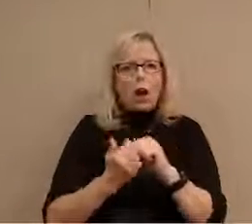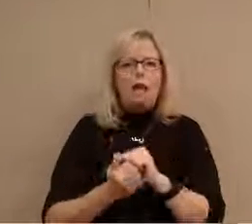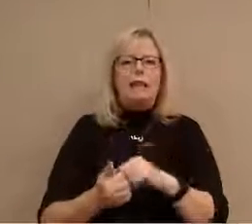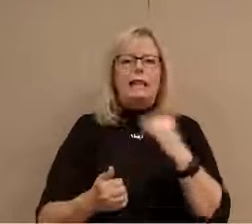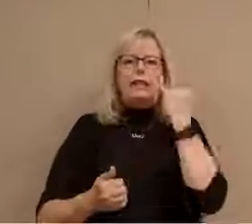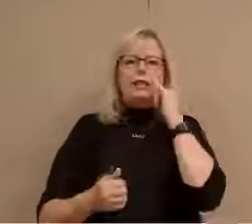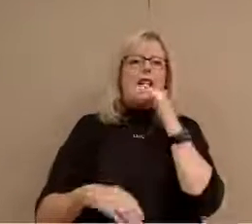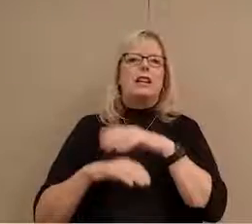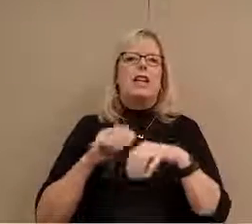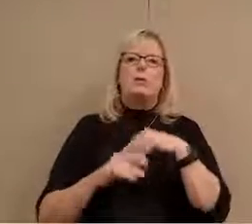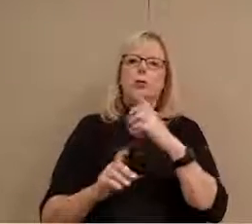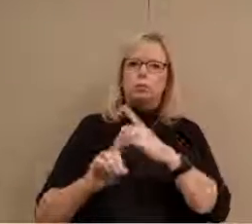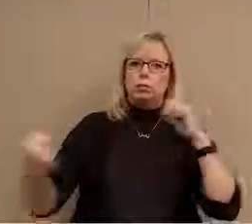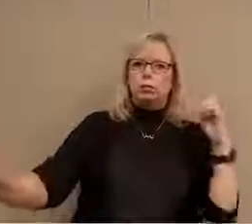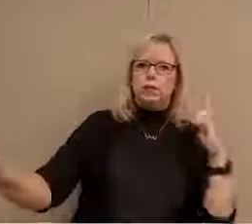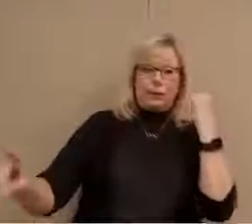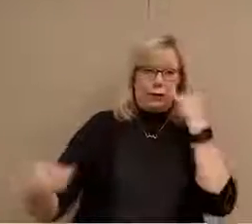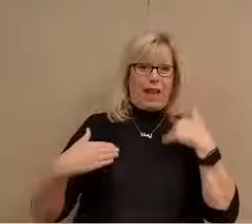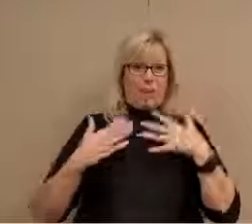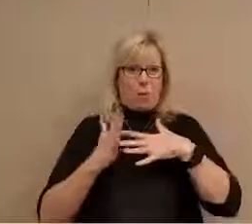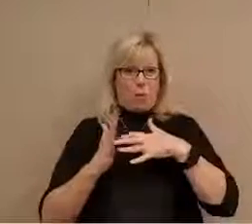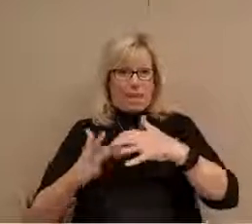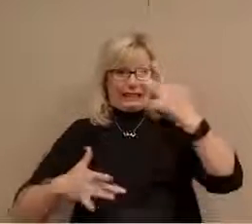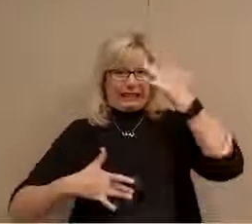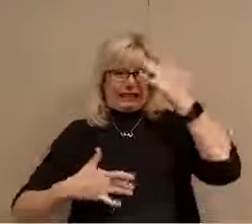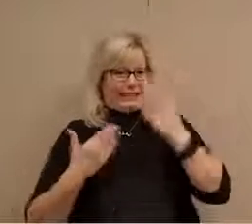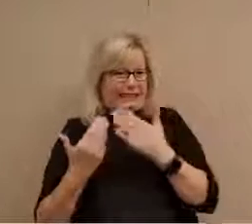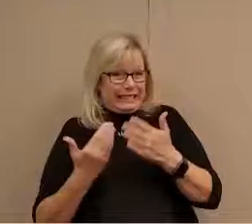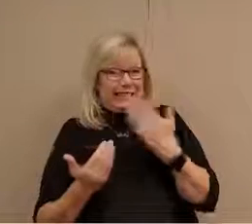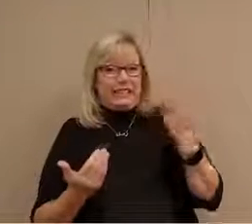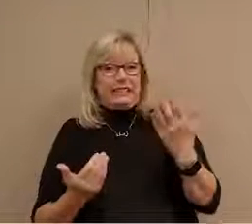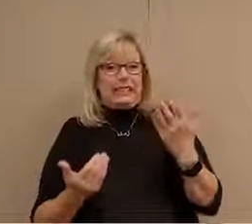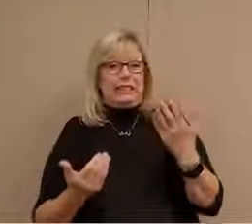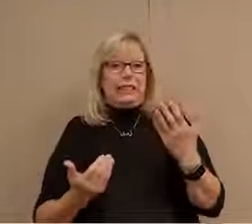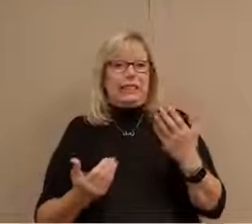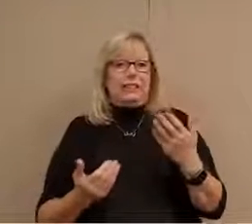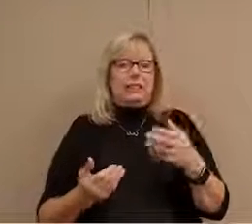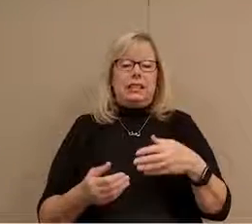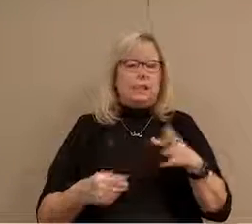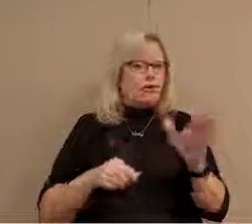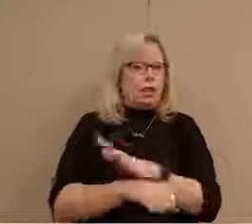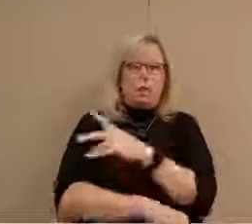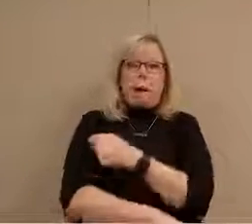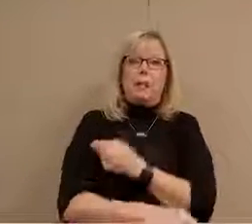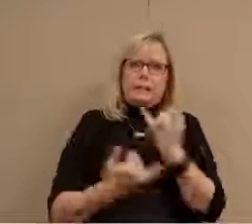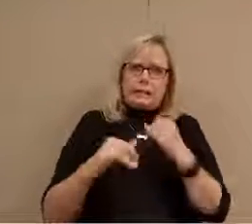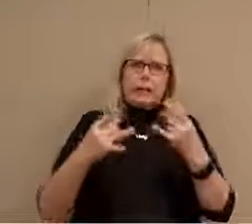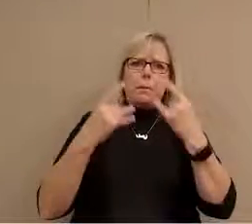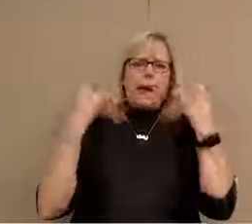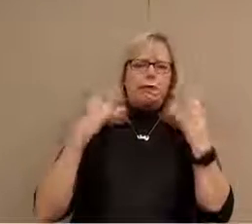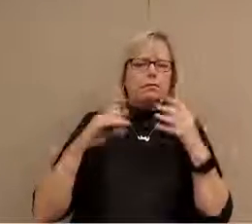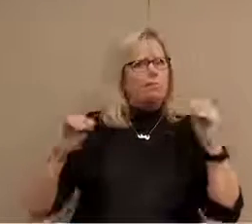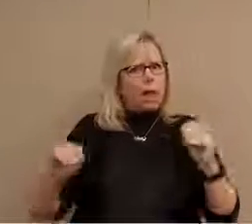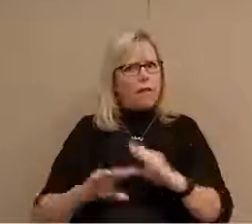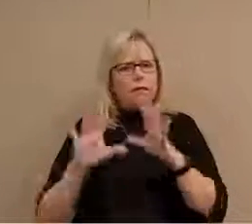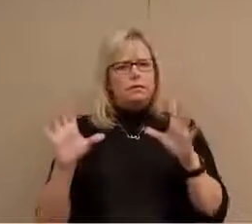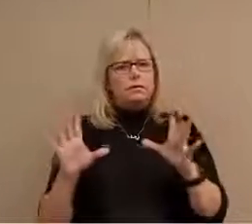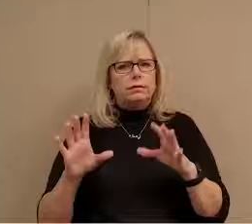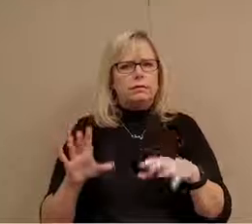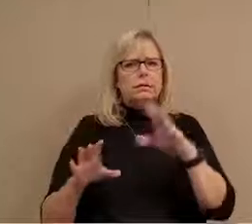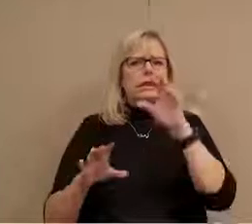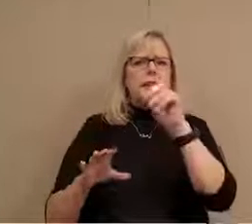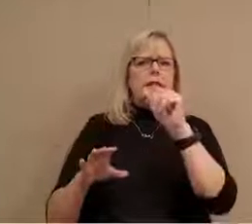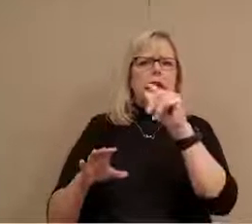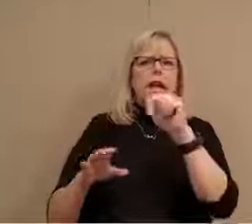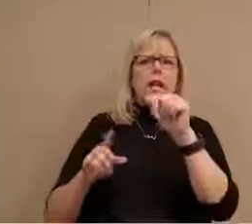socially distanced. If you're immunocompromised and you've been fully vaccinated, wear a mask. Obviously, data